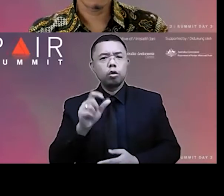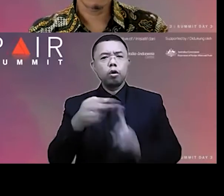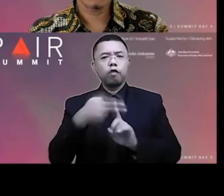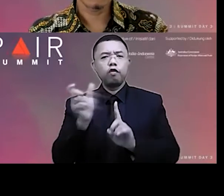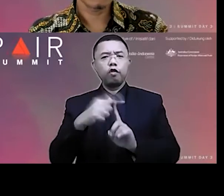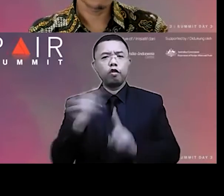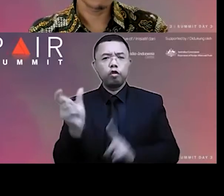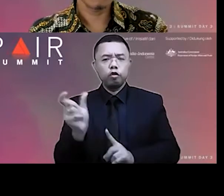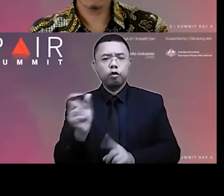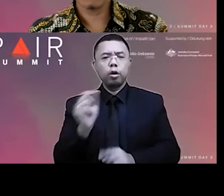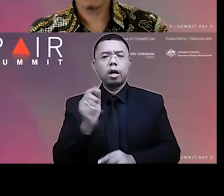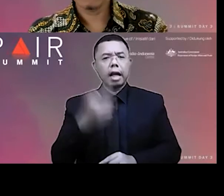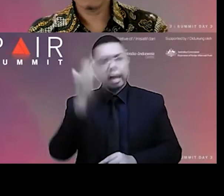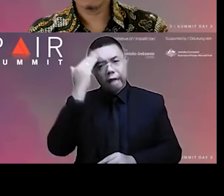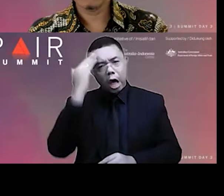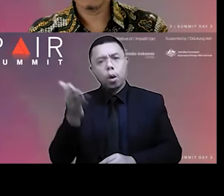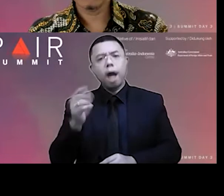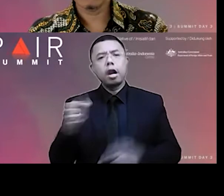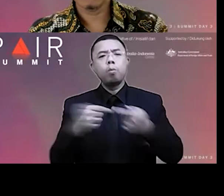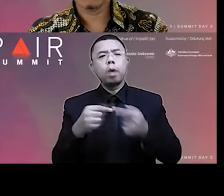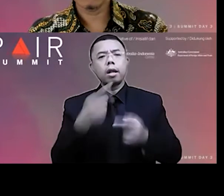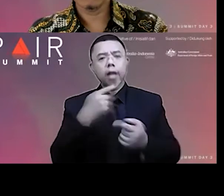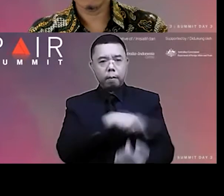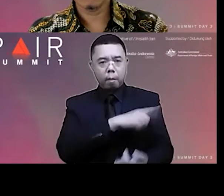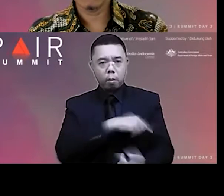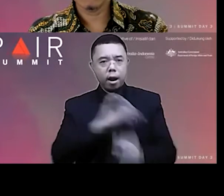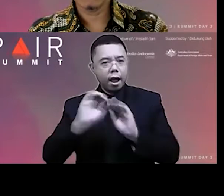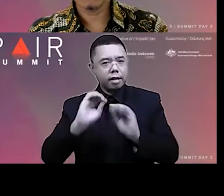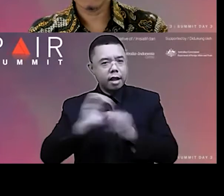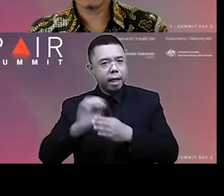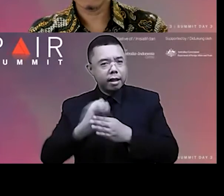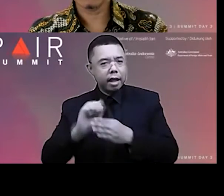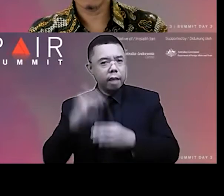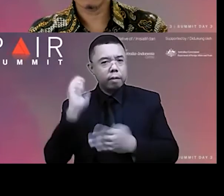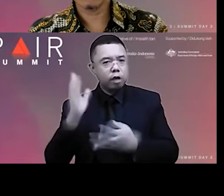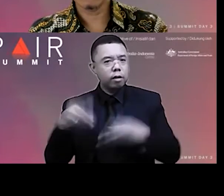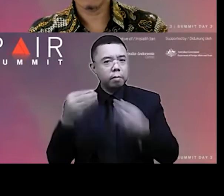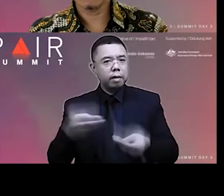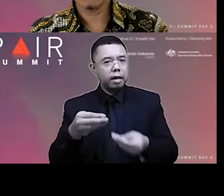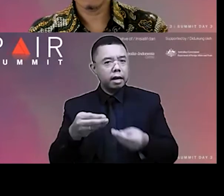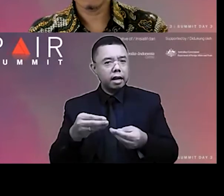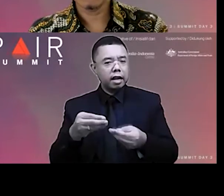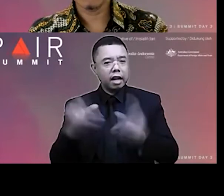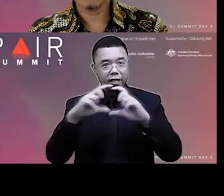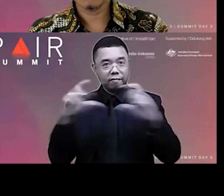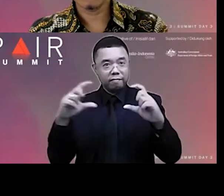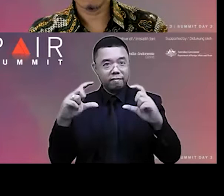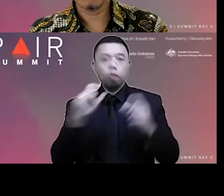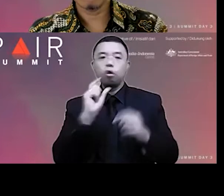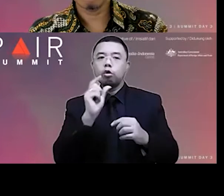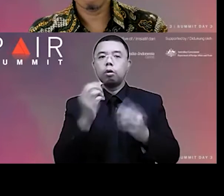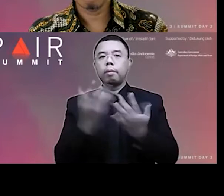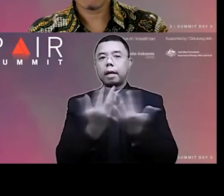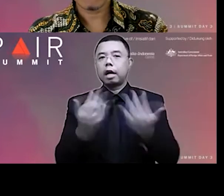the government did provide vouchers for people during the 2 years of the pandemic to help them